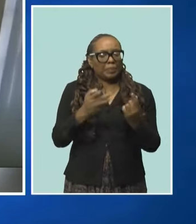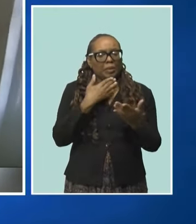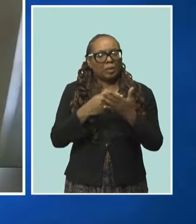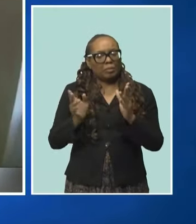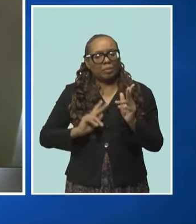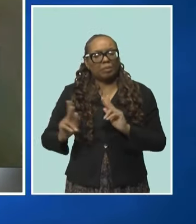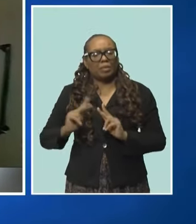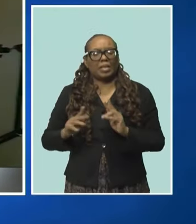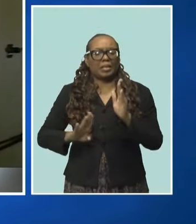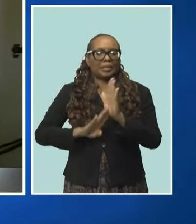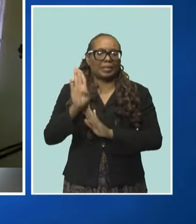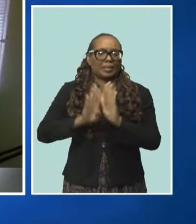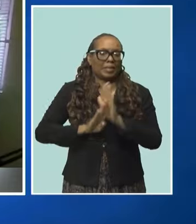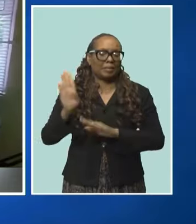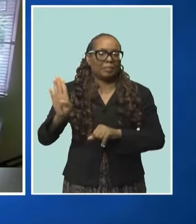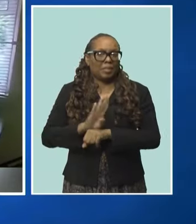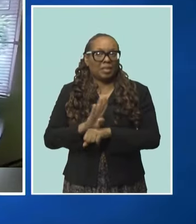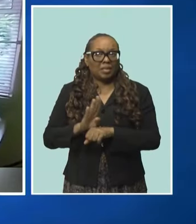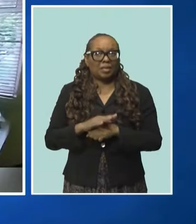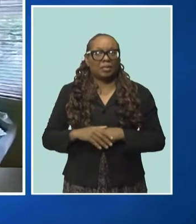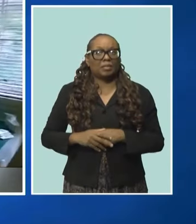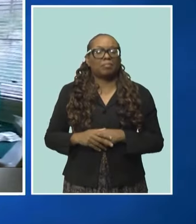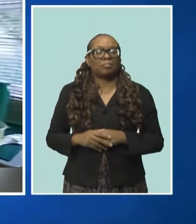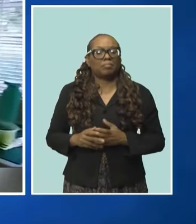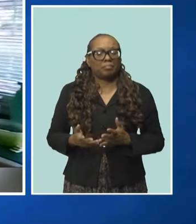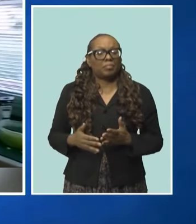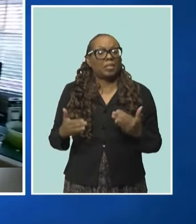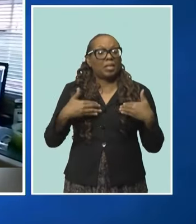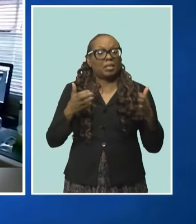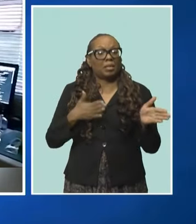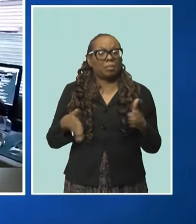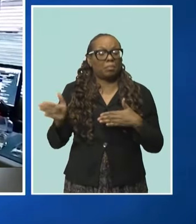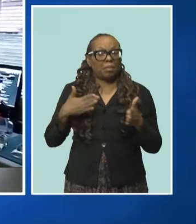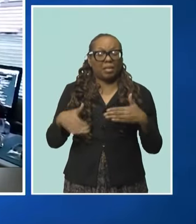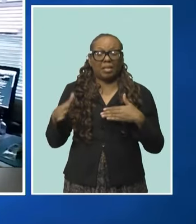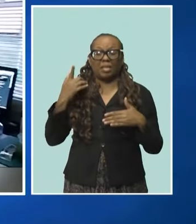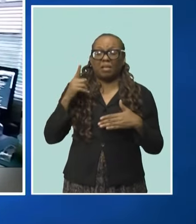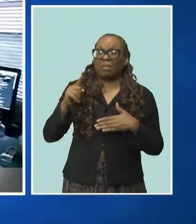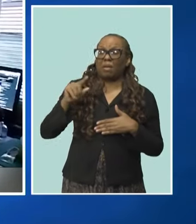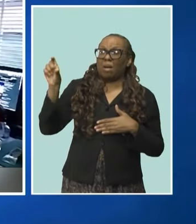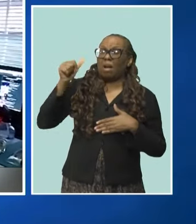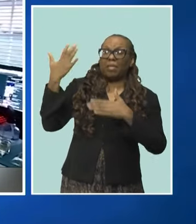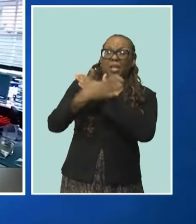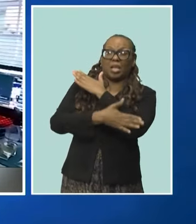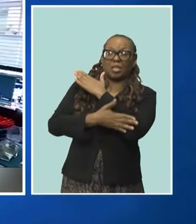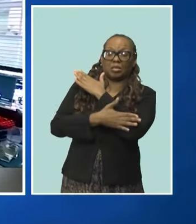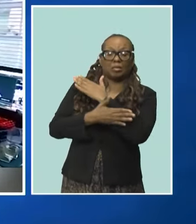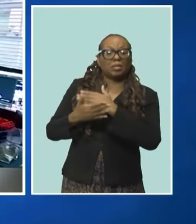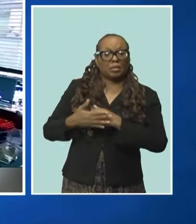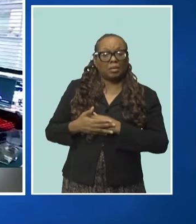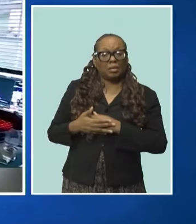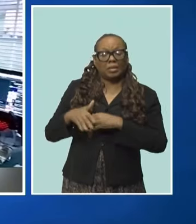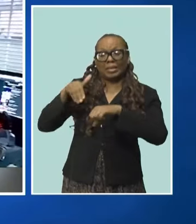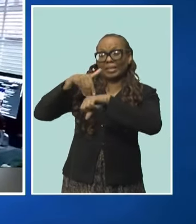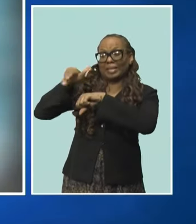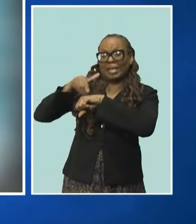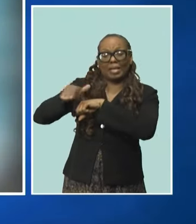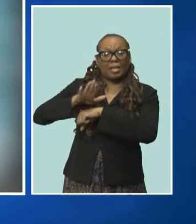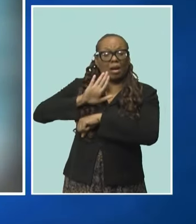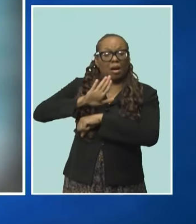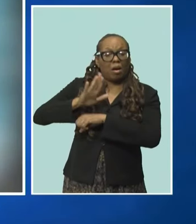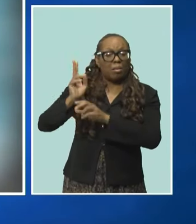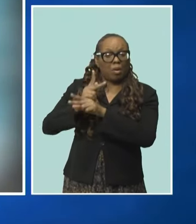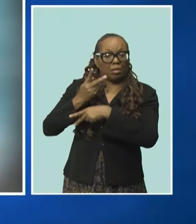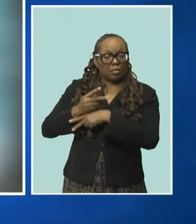With regards to the export market, Ms. Jackson already has a plan of action. After YES, I'm hoping